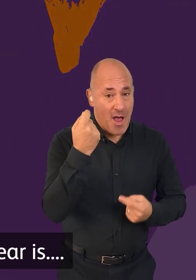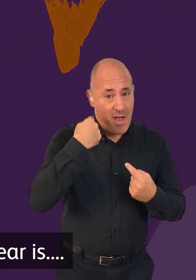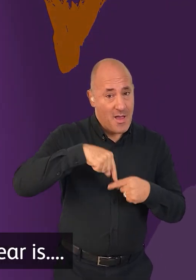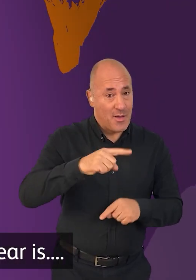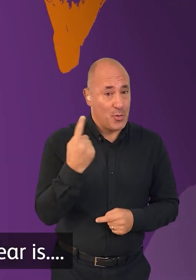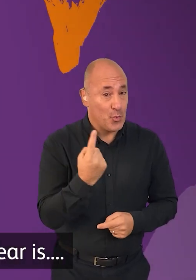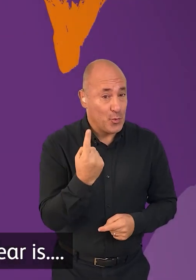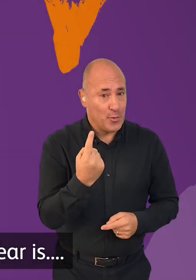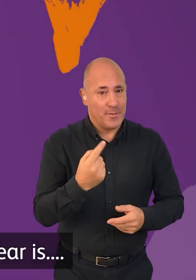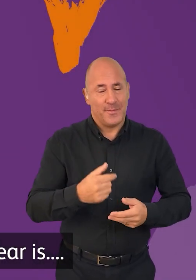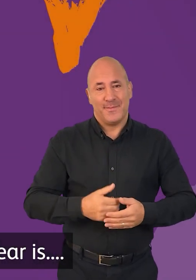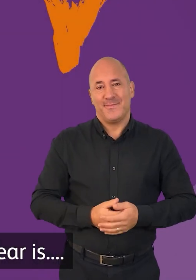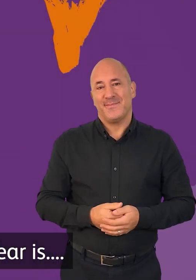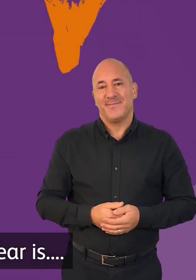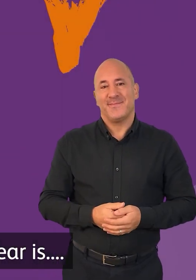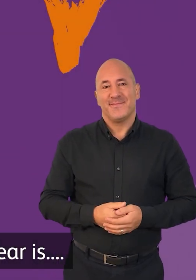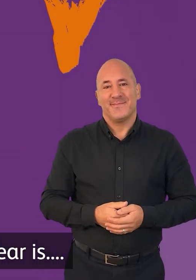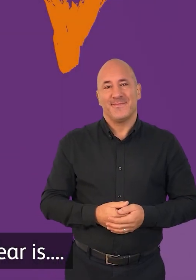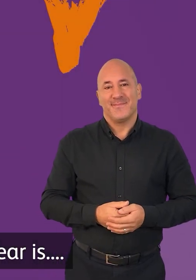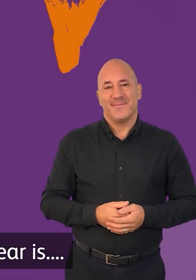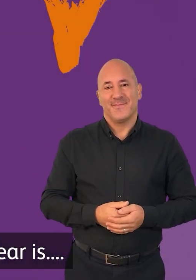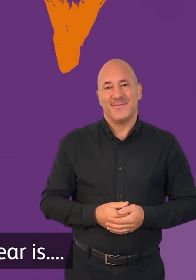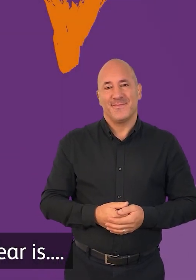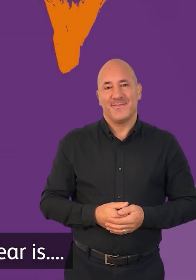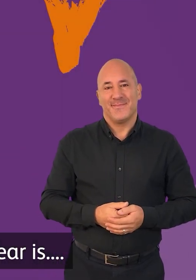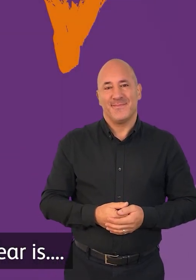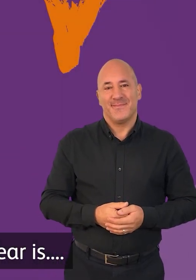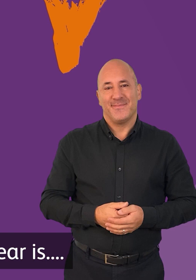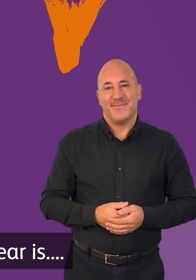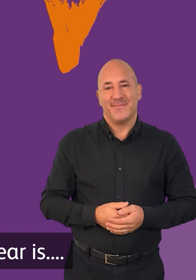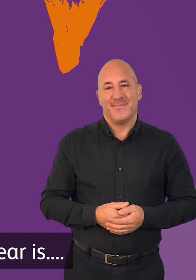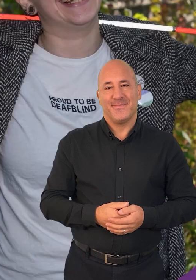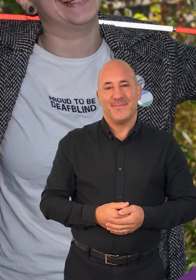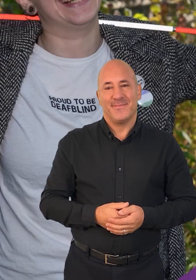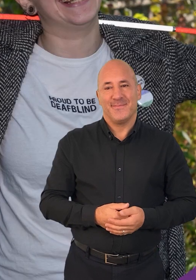And the winner of Person of the Year is